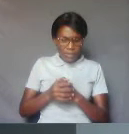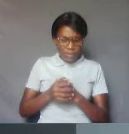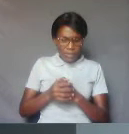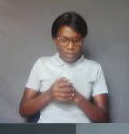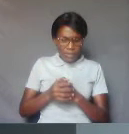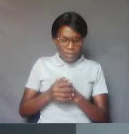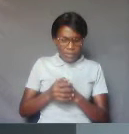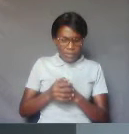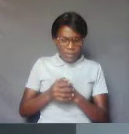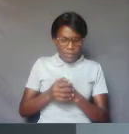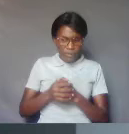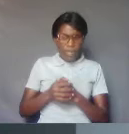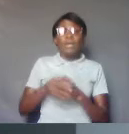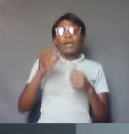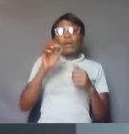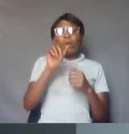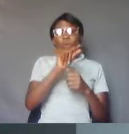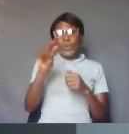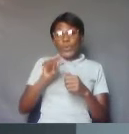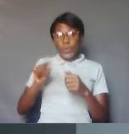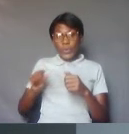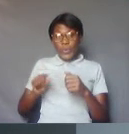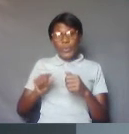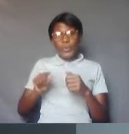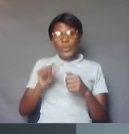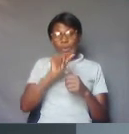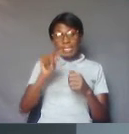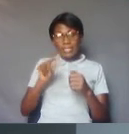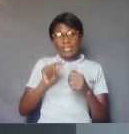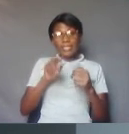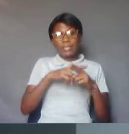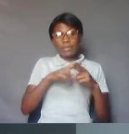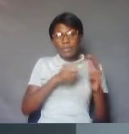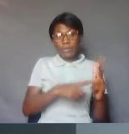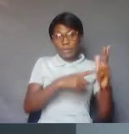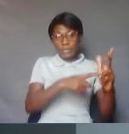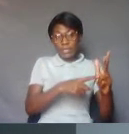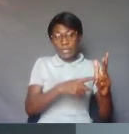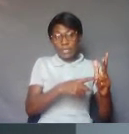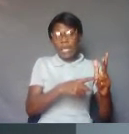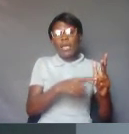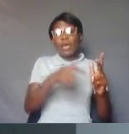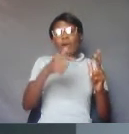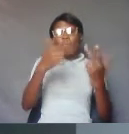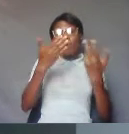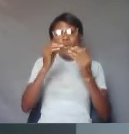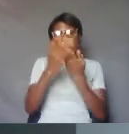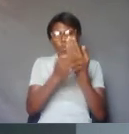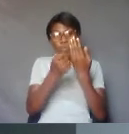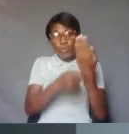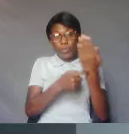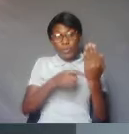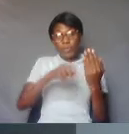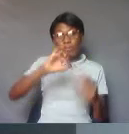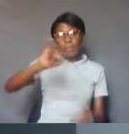that are used around Jesus, so in the Gospel of John, Jesus is seen as introduced as the Word of